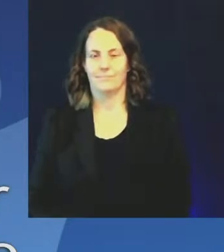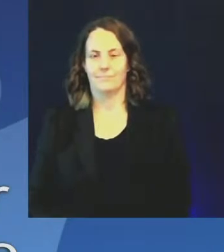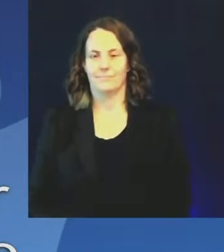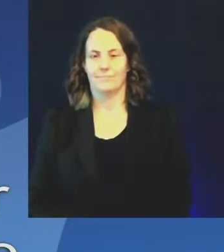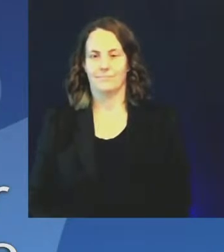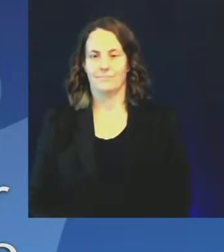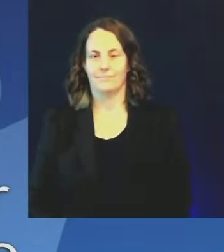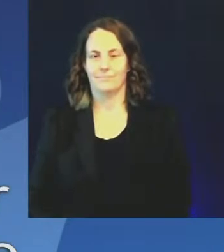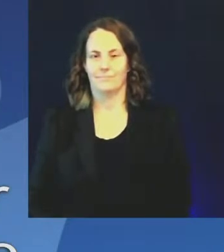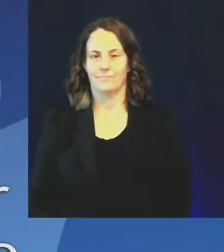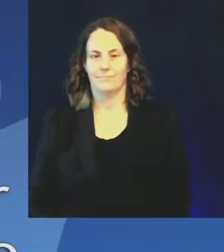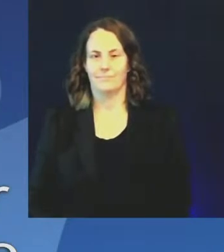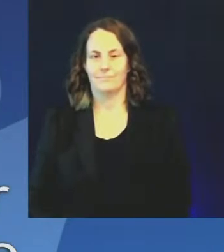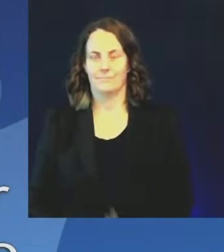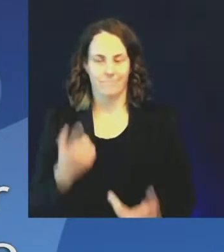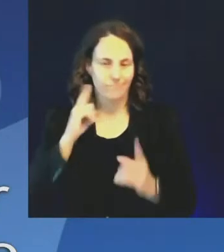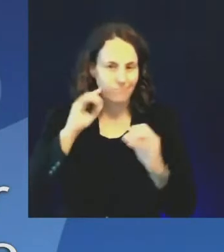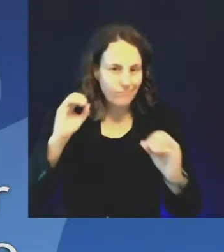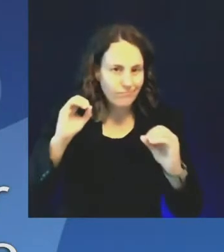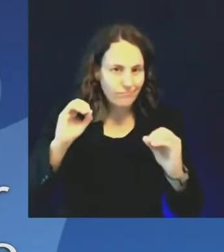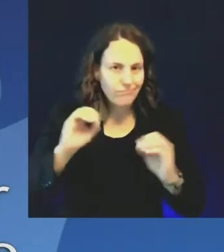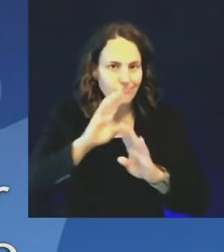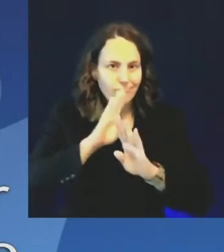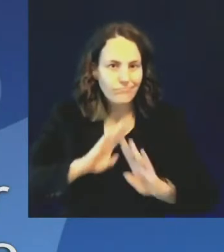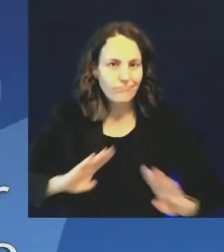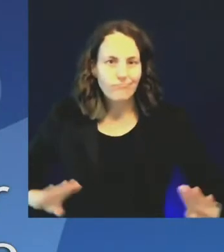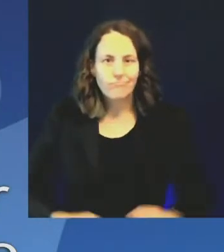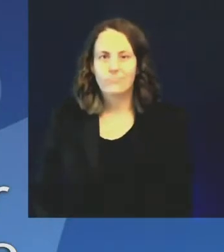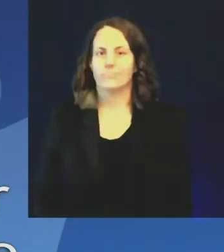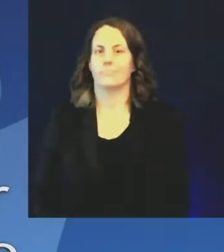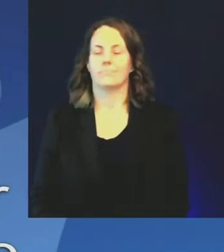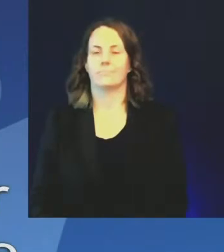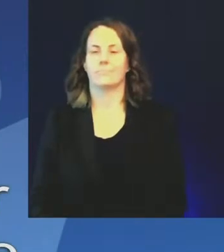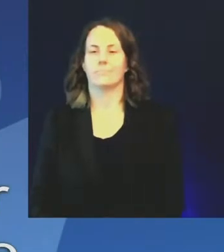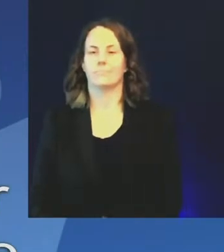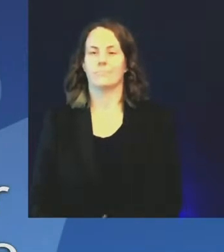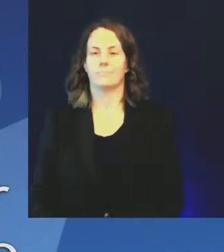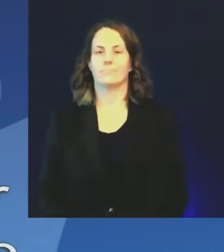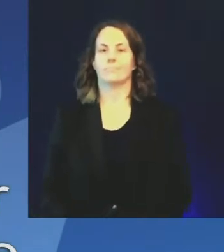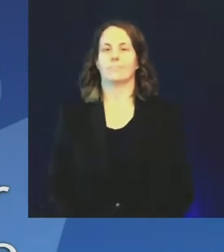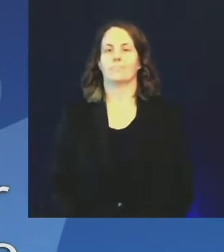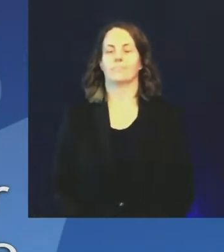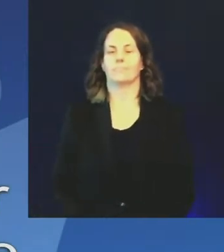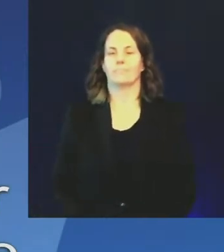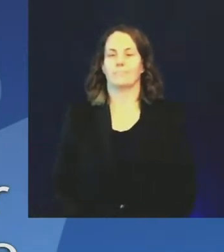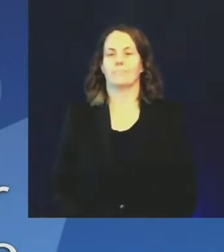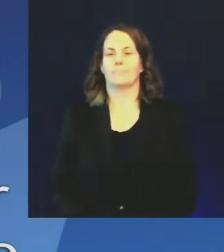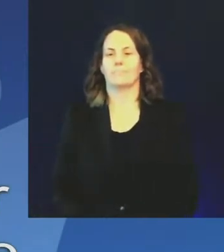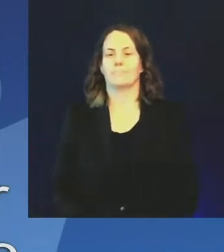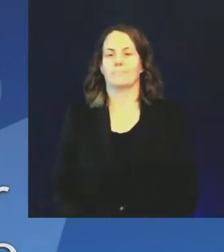Alex at WisPolitics, *6 will mute and unmute your phone.